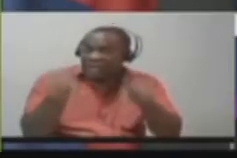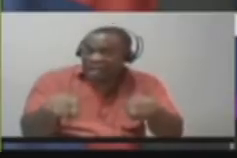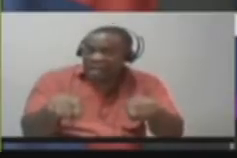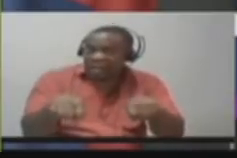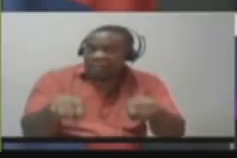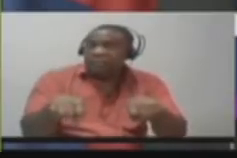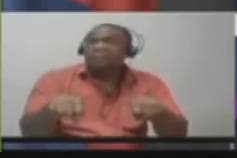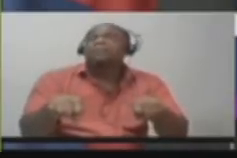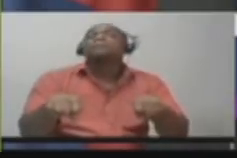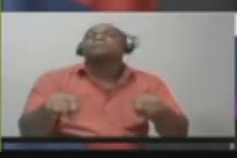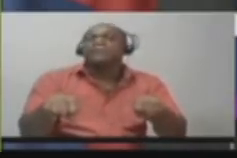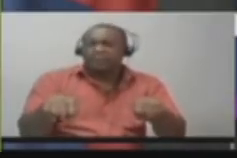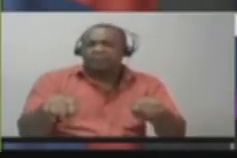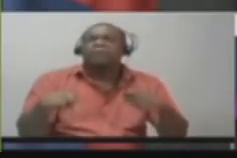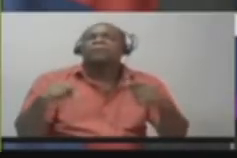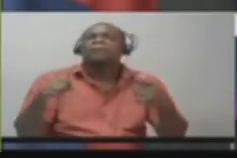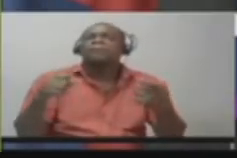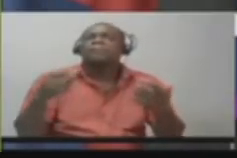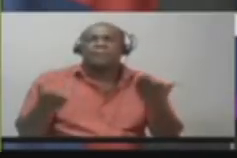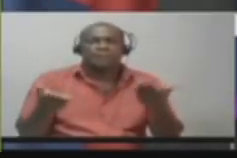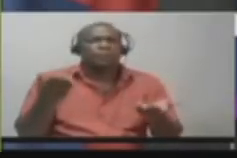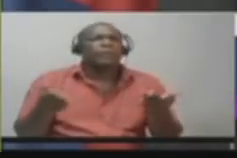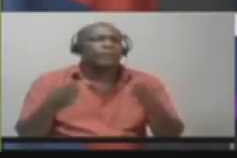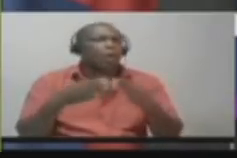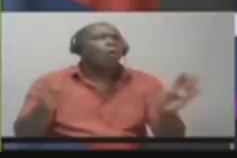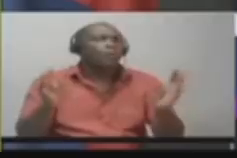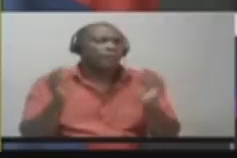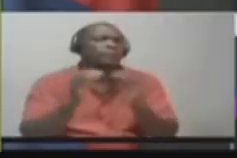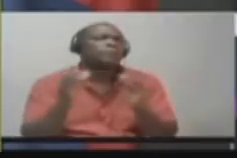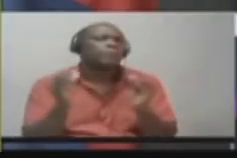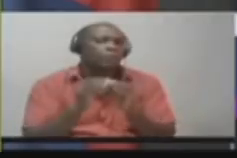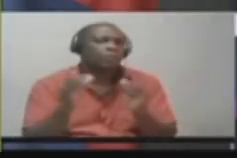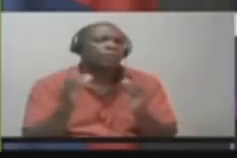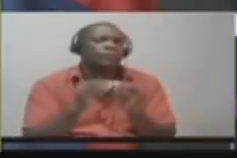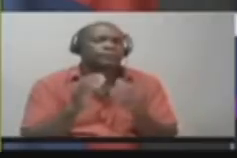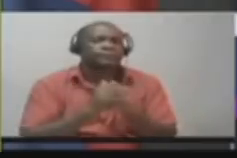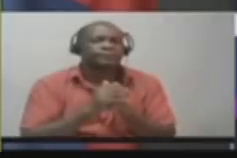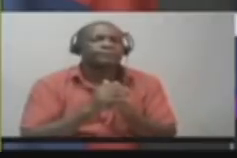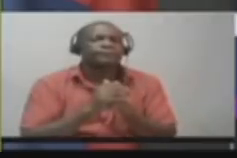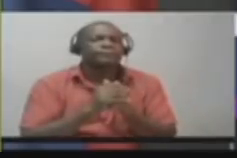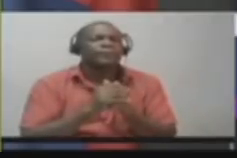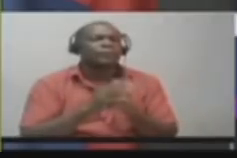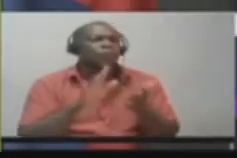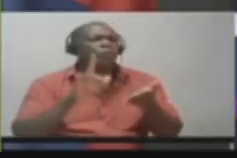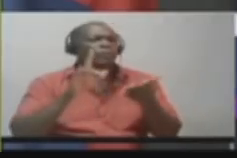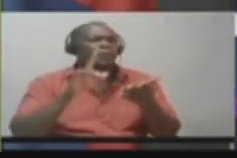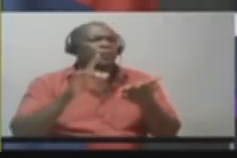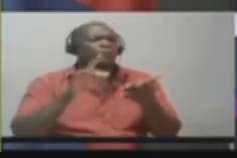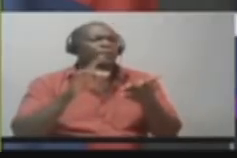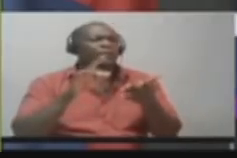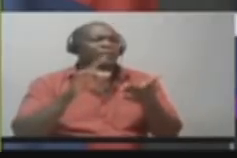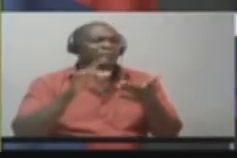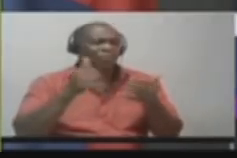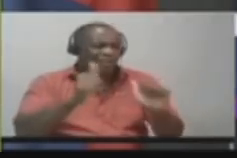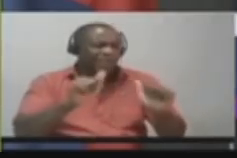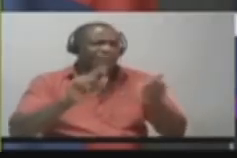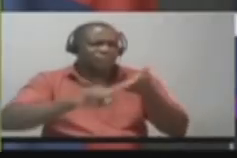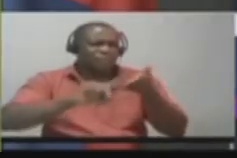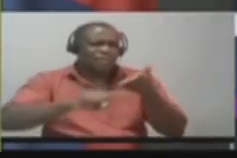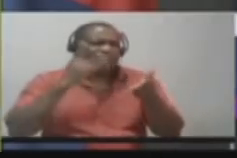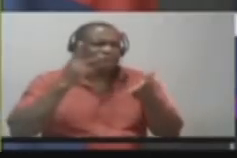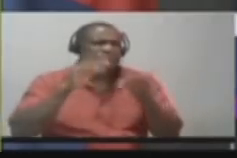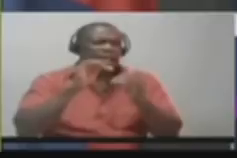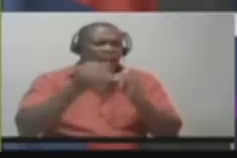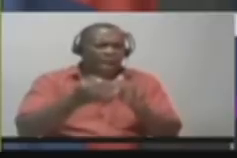opening up that we would want to risk at this time, we would consider it. And of course, general retail and personal